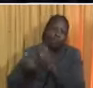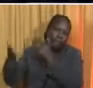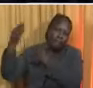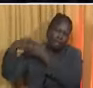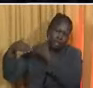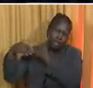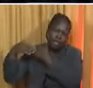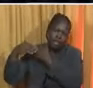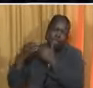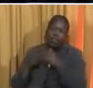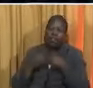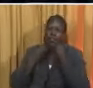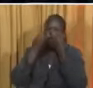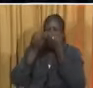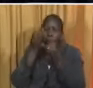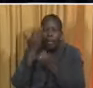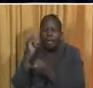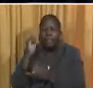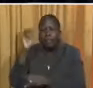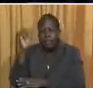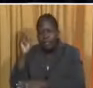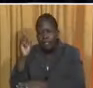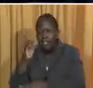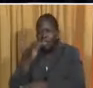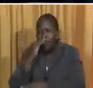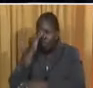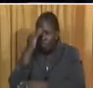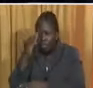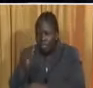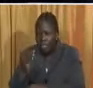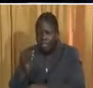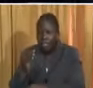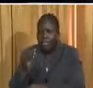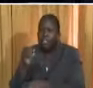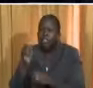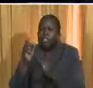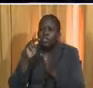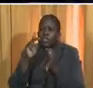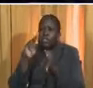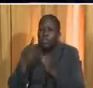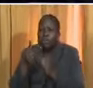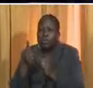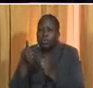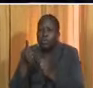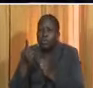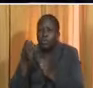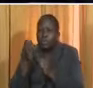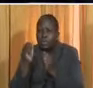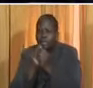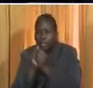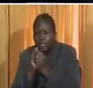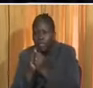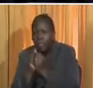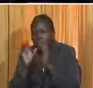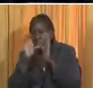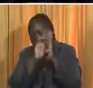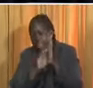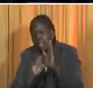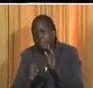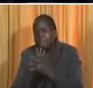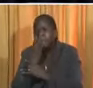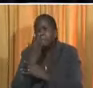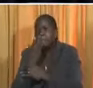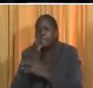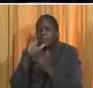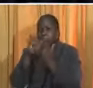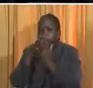the present, and focusing on the future, the 2010 Constitution has set up a framework which